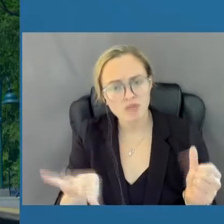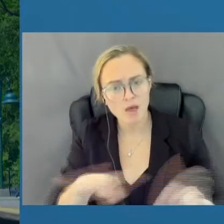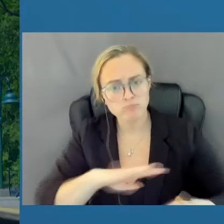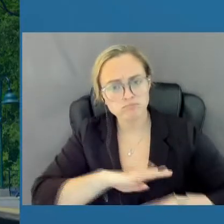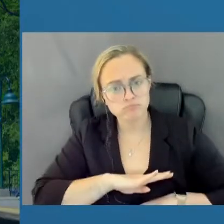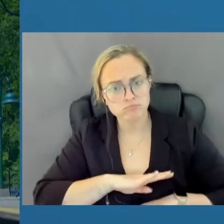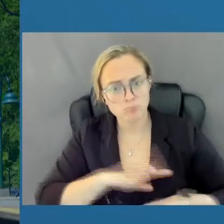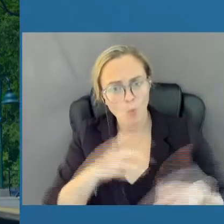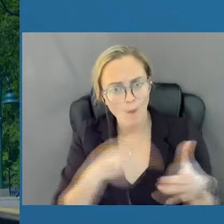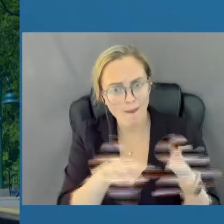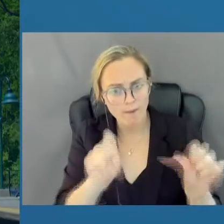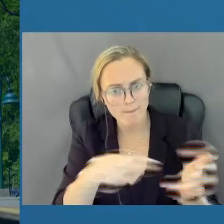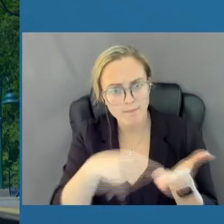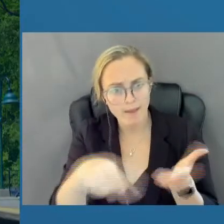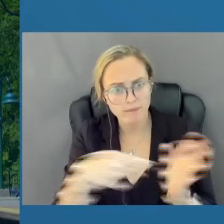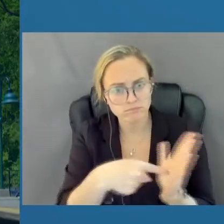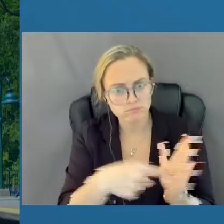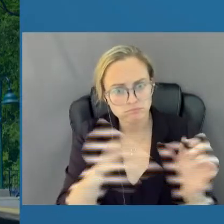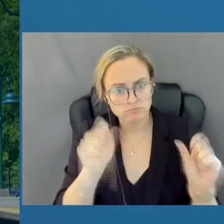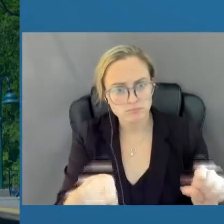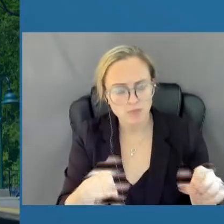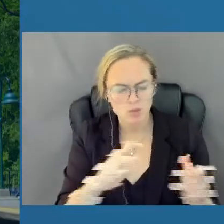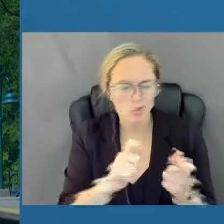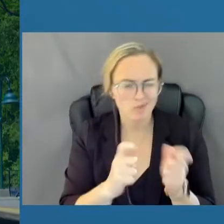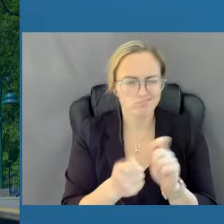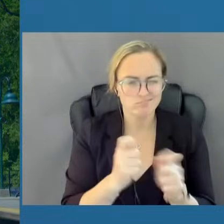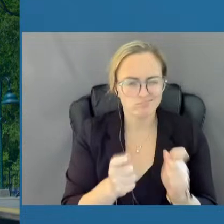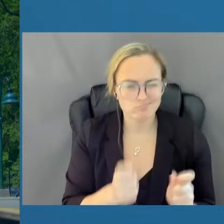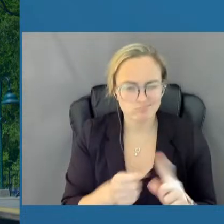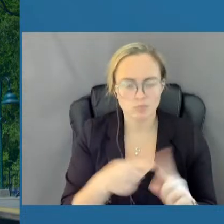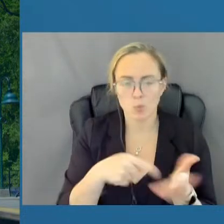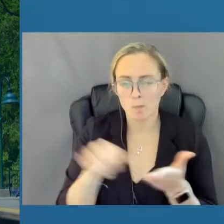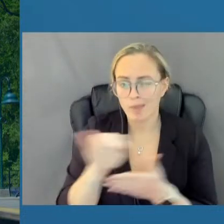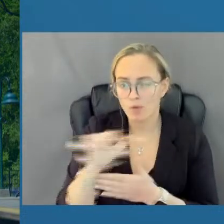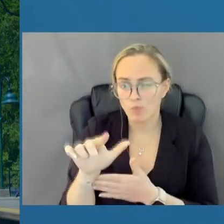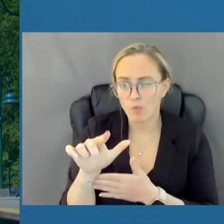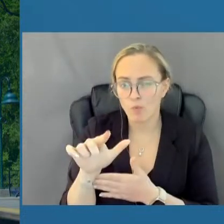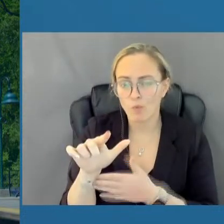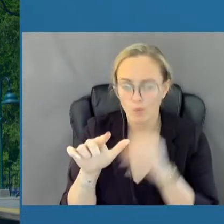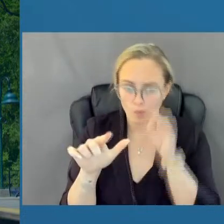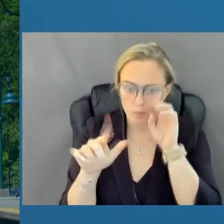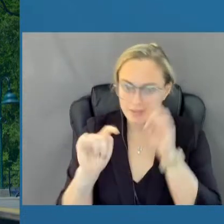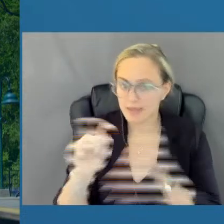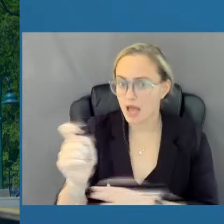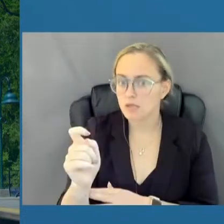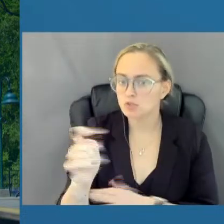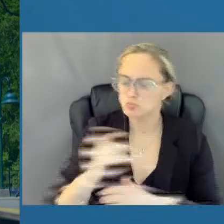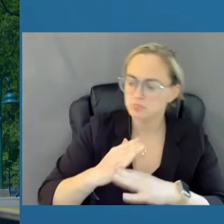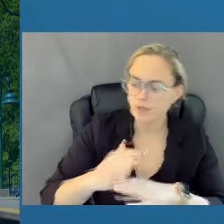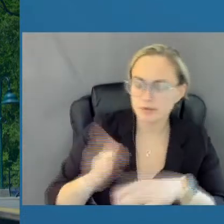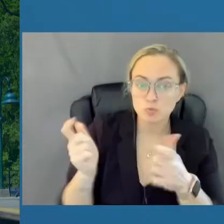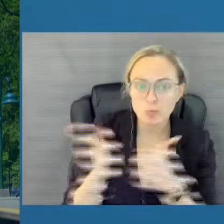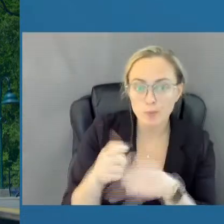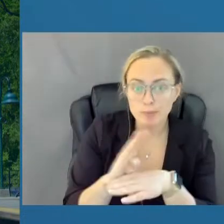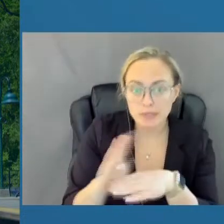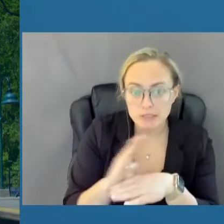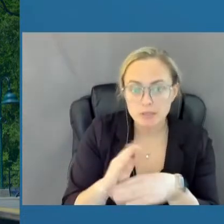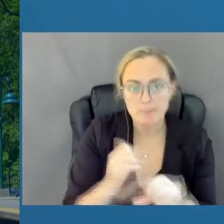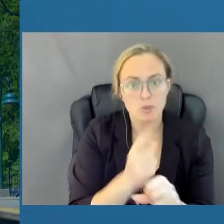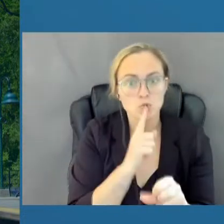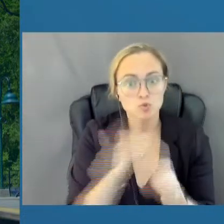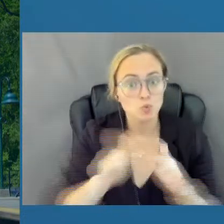it. We're making modest adjustments to the payroll mobility tax to protect small businesses while ensuring